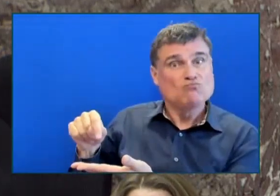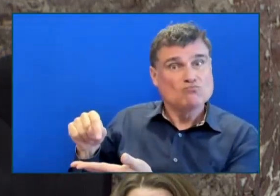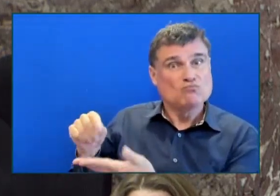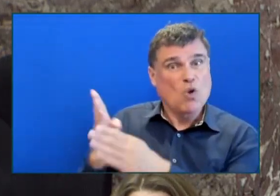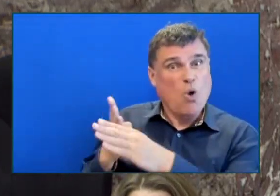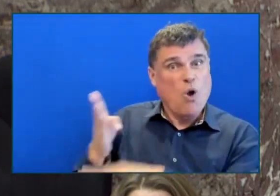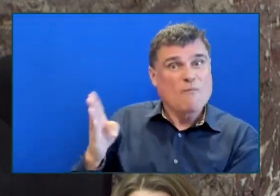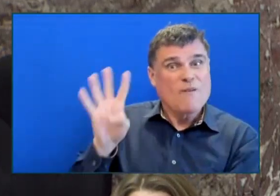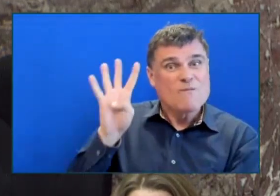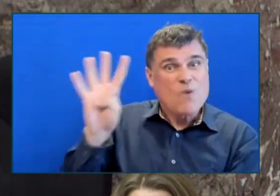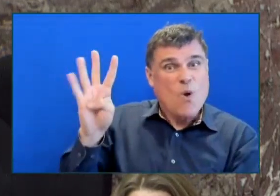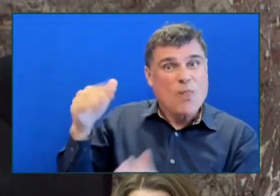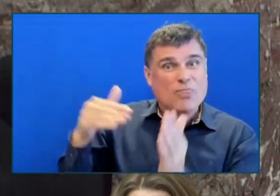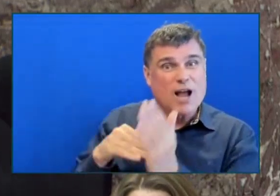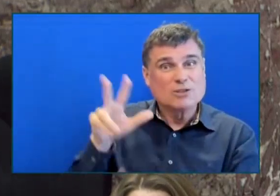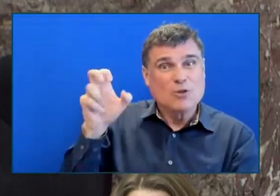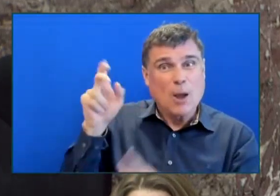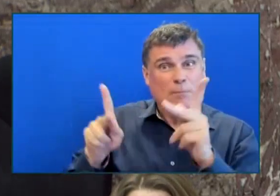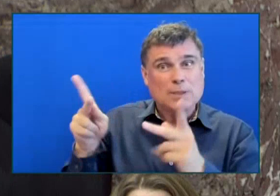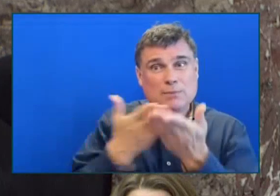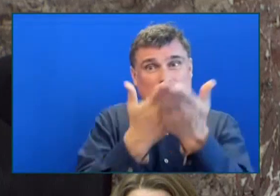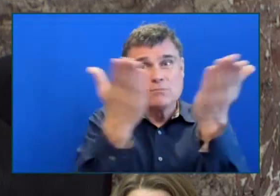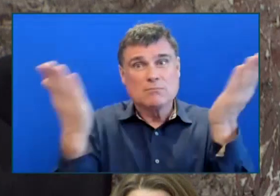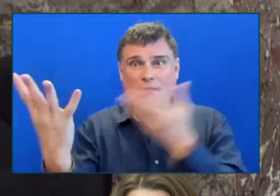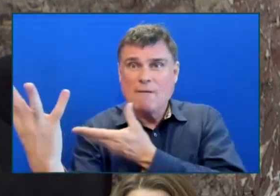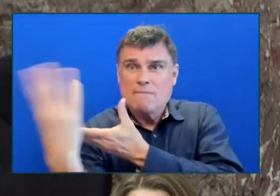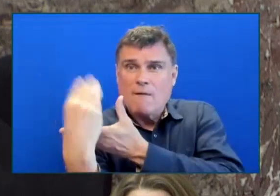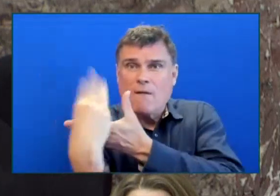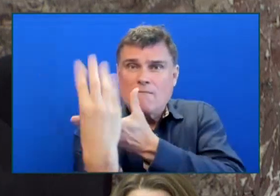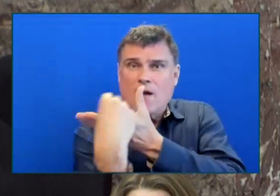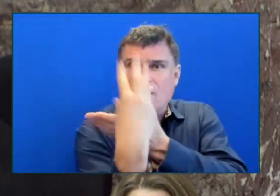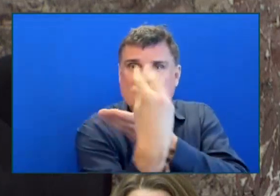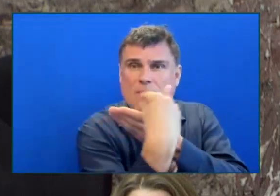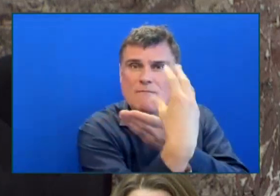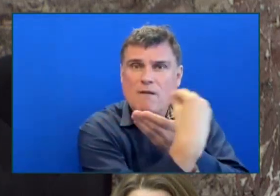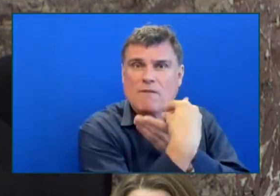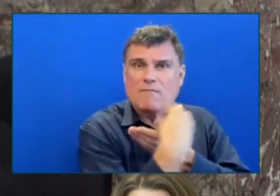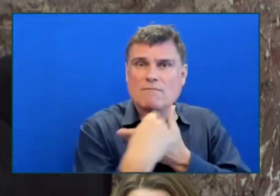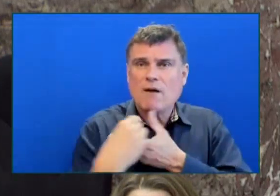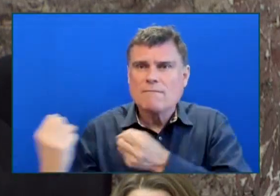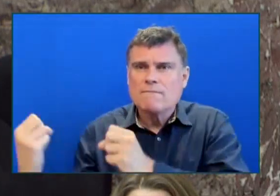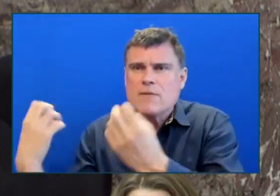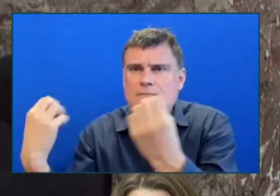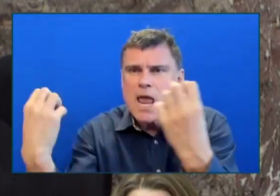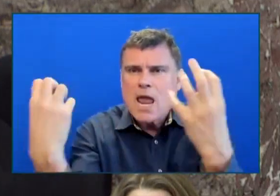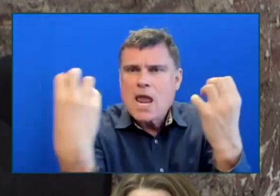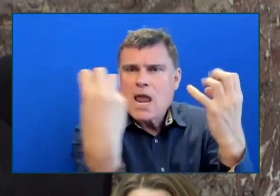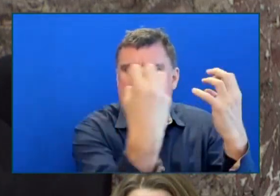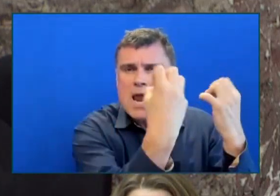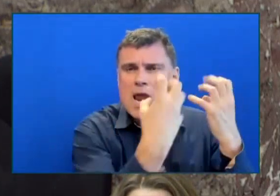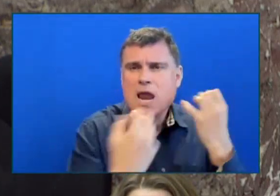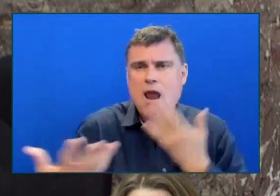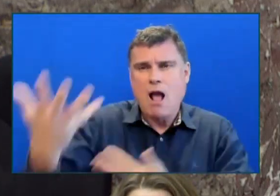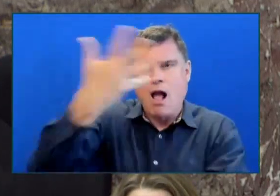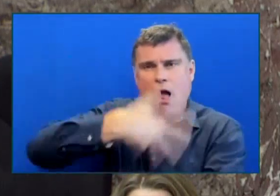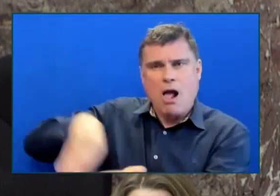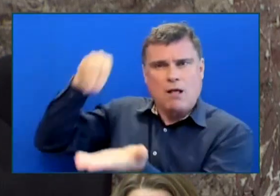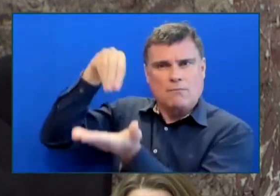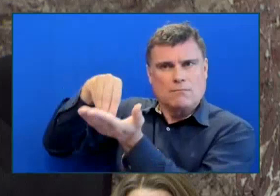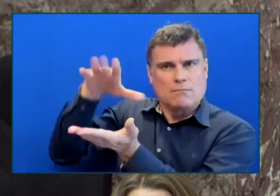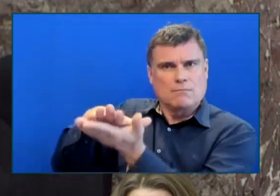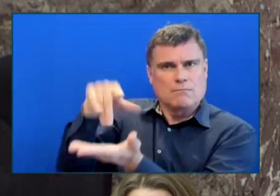engagement, 71% of whom were health professionals. Subsequent to that, we had an engagement with First Nations